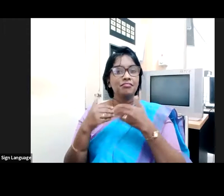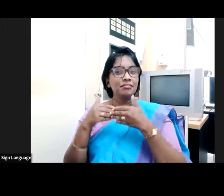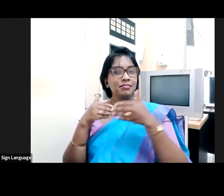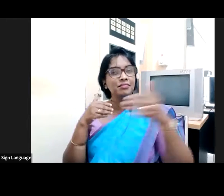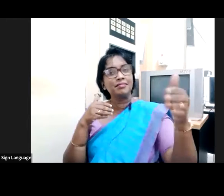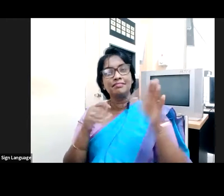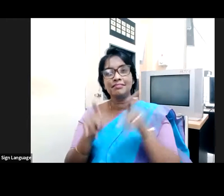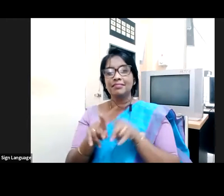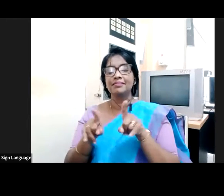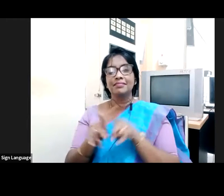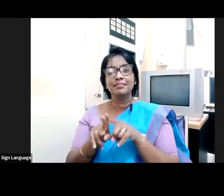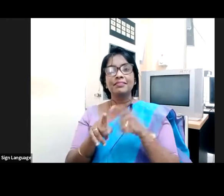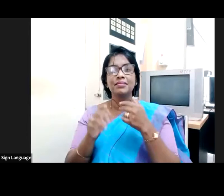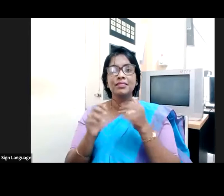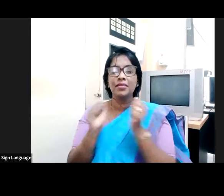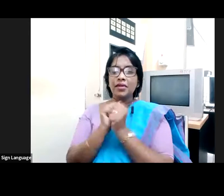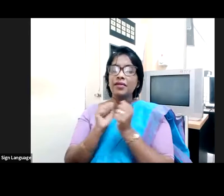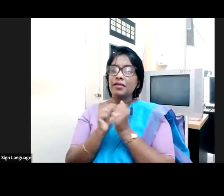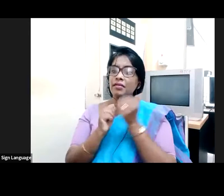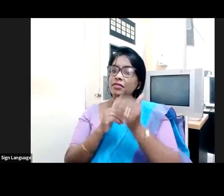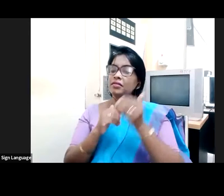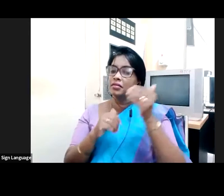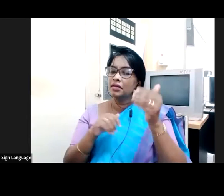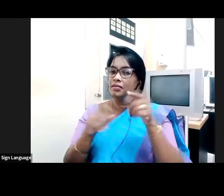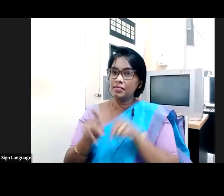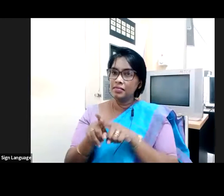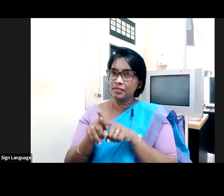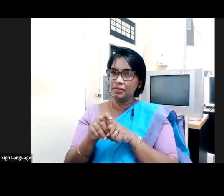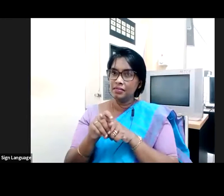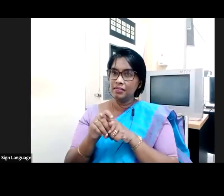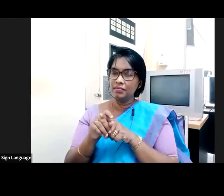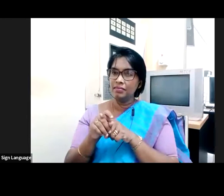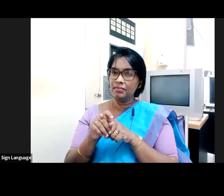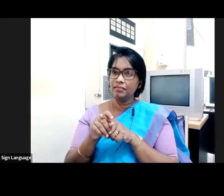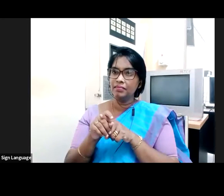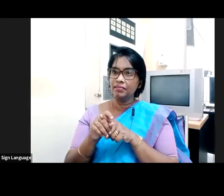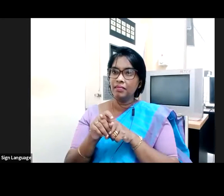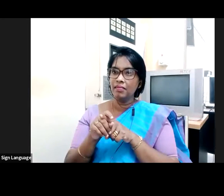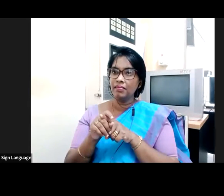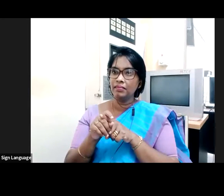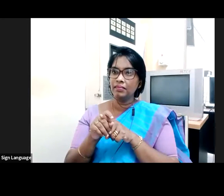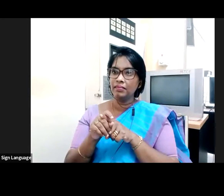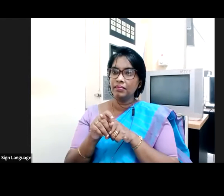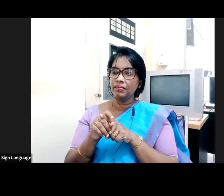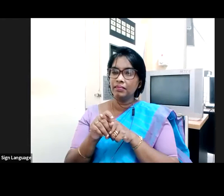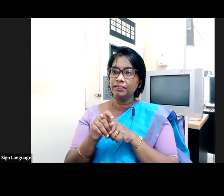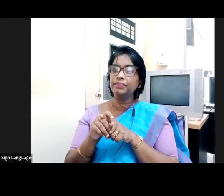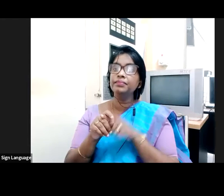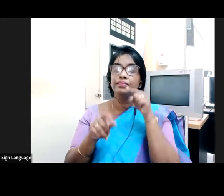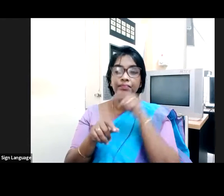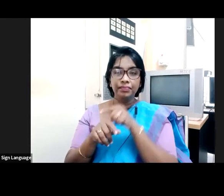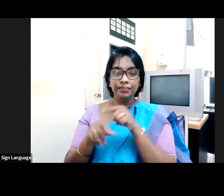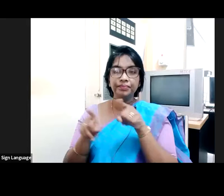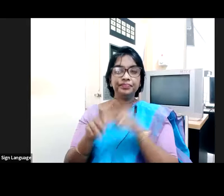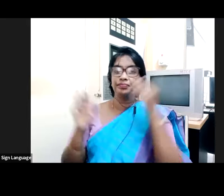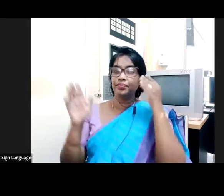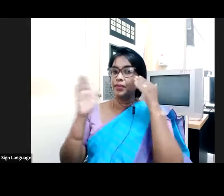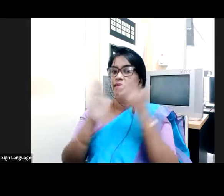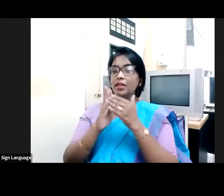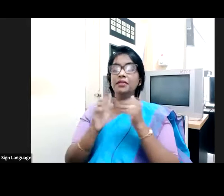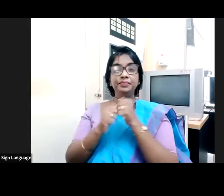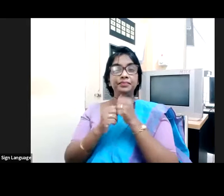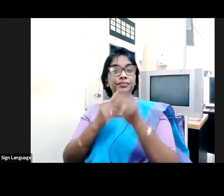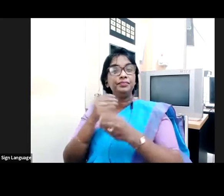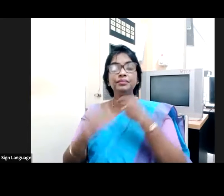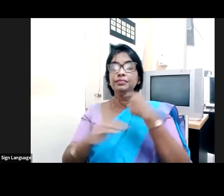more specific, right? Because when we speak of industry, the word is industry in the questions, but in Sri Lanka, we do not